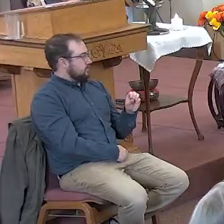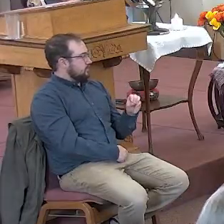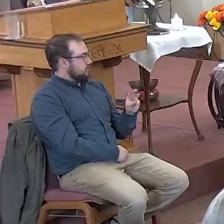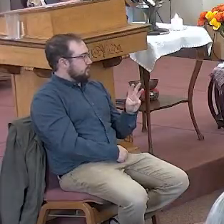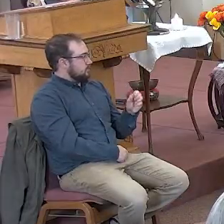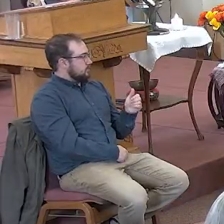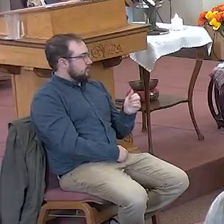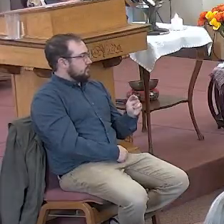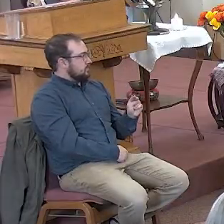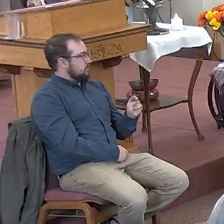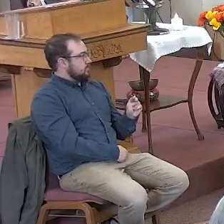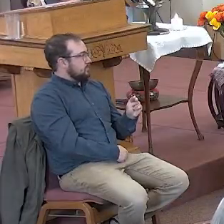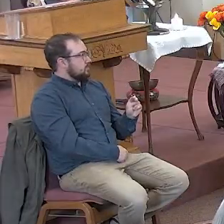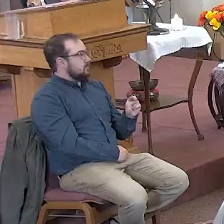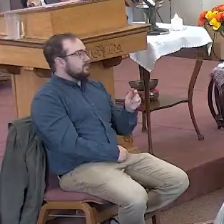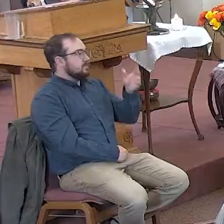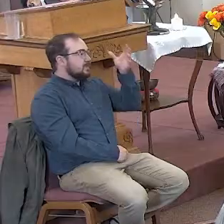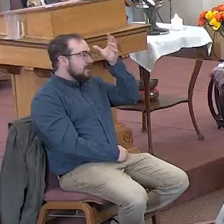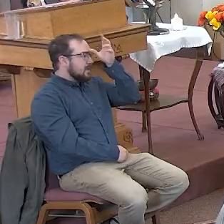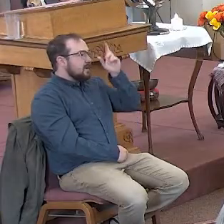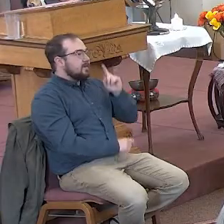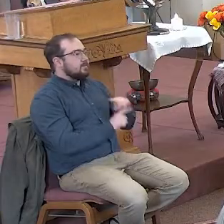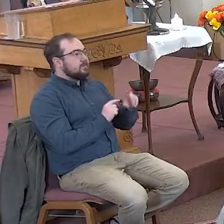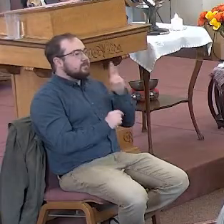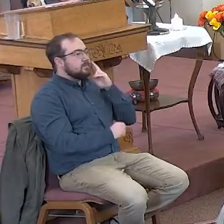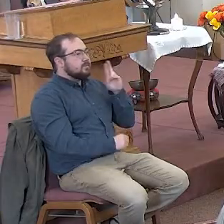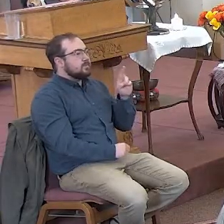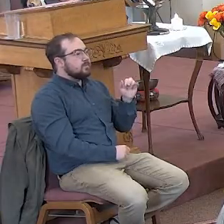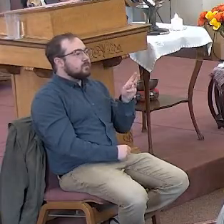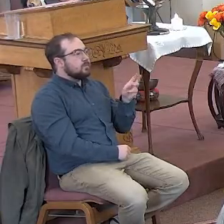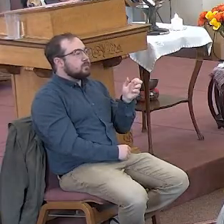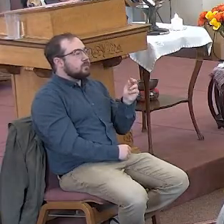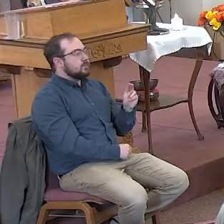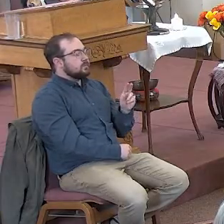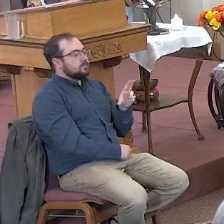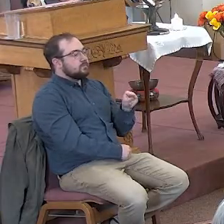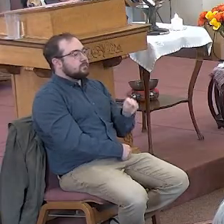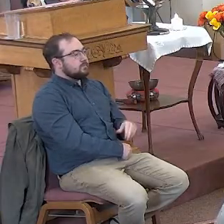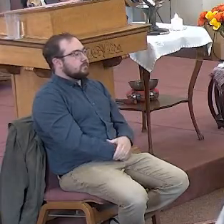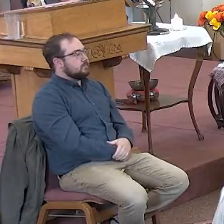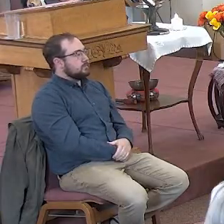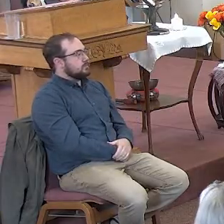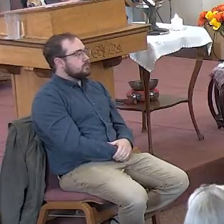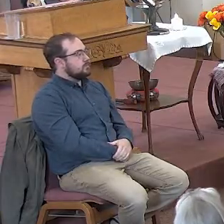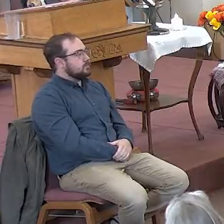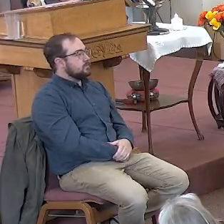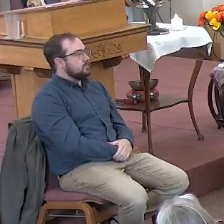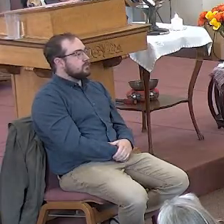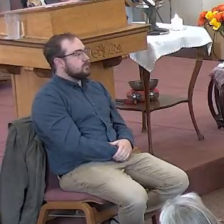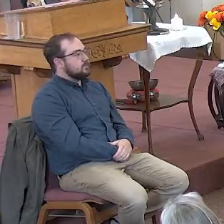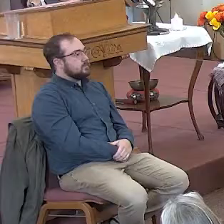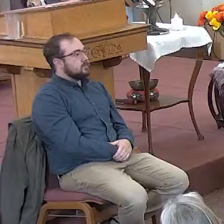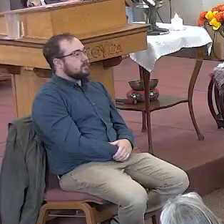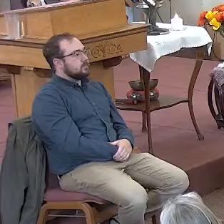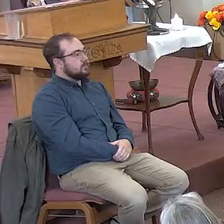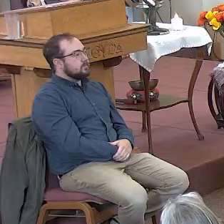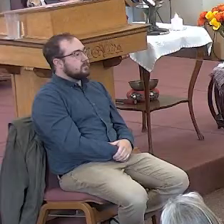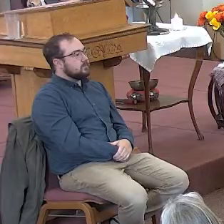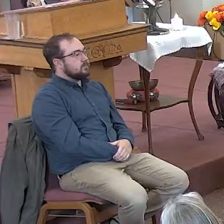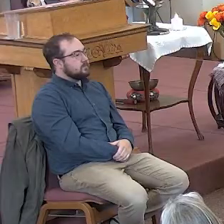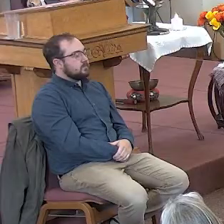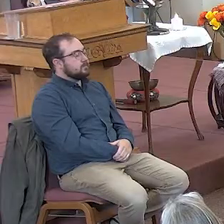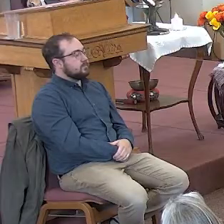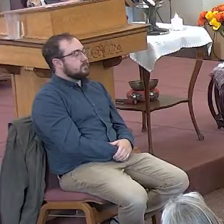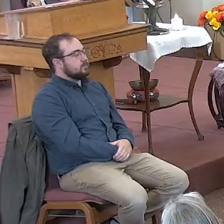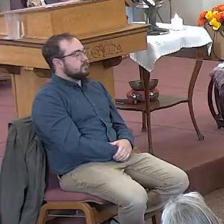Rowan. I saw Rowan's dad, but I don't think I saw Rowan. Is she in the back? Okay. Okay,